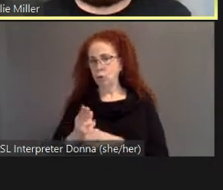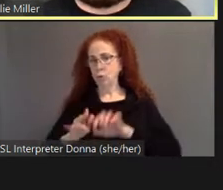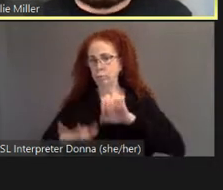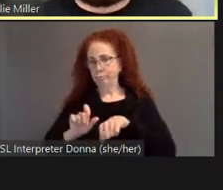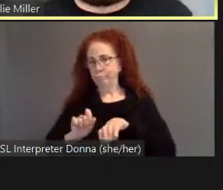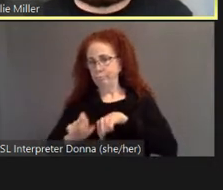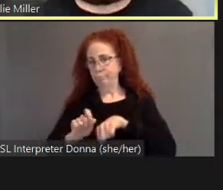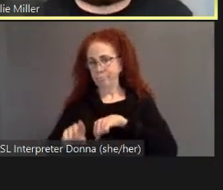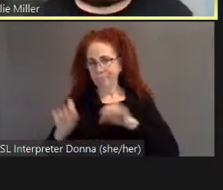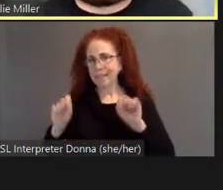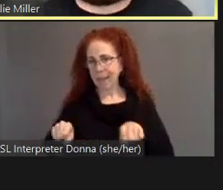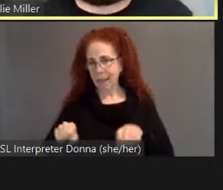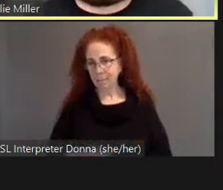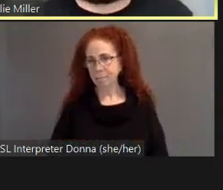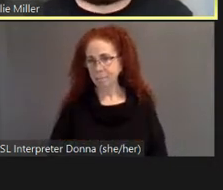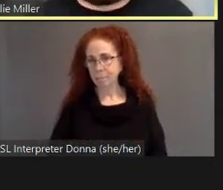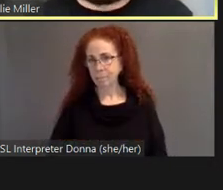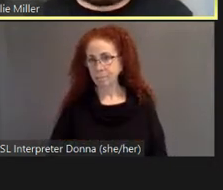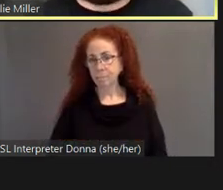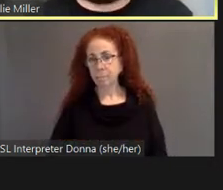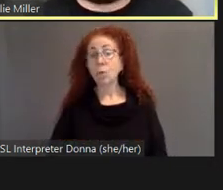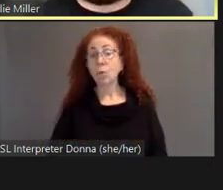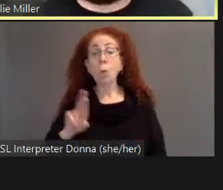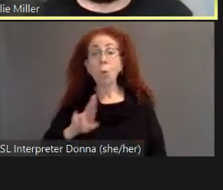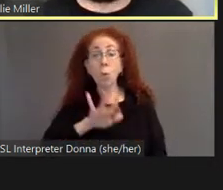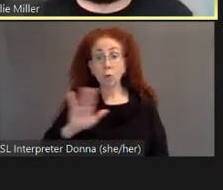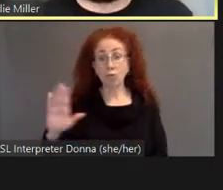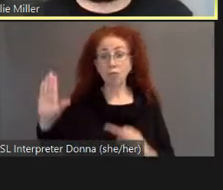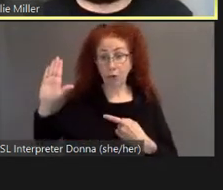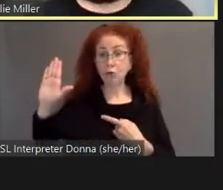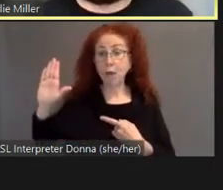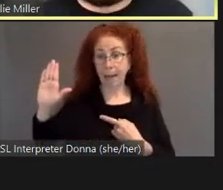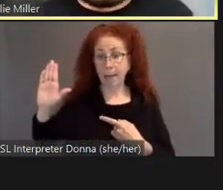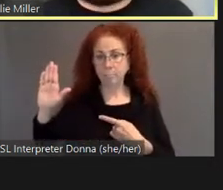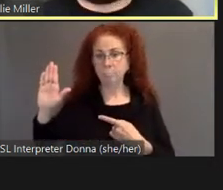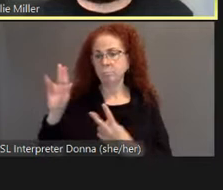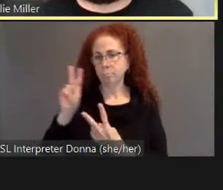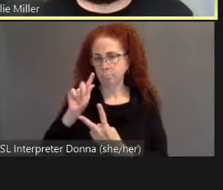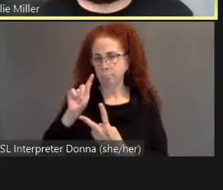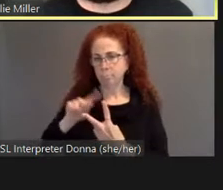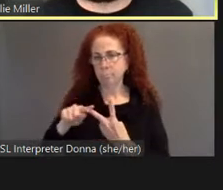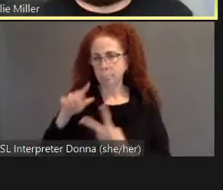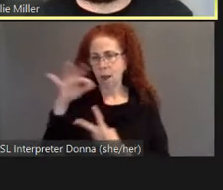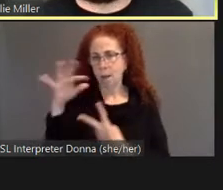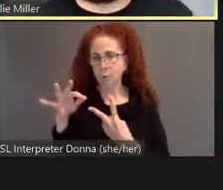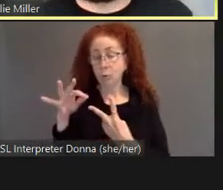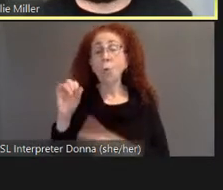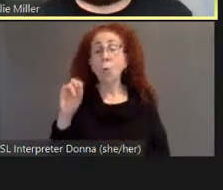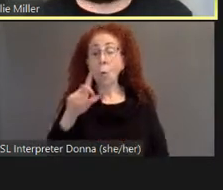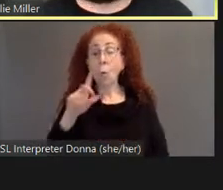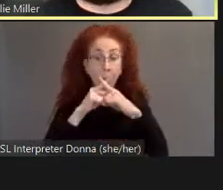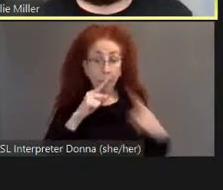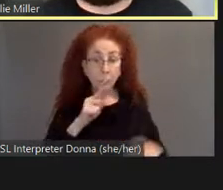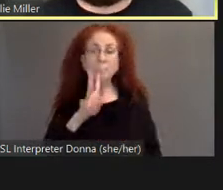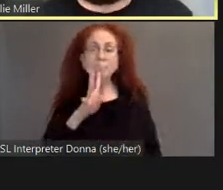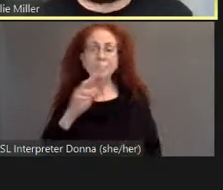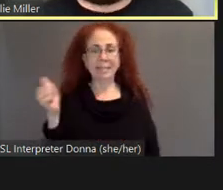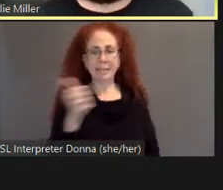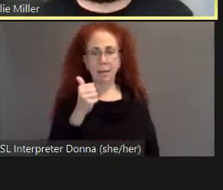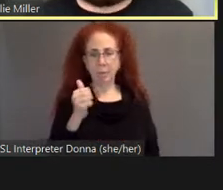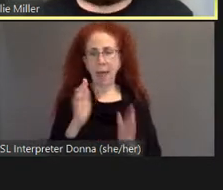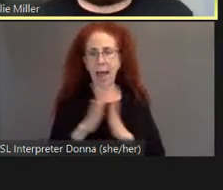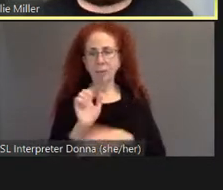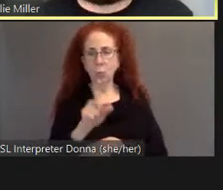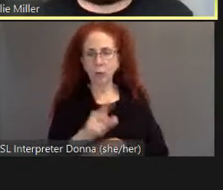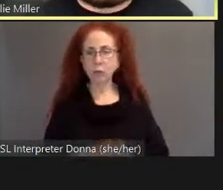screen. You can also click the raise your hand button in your lower screen and you can unmute yourself to voice your question.